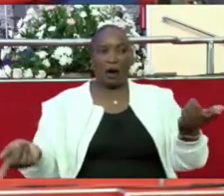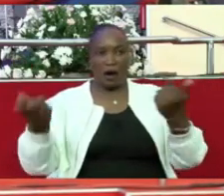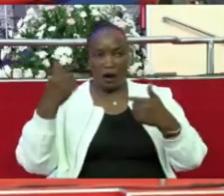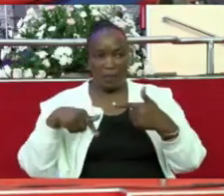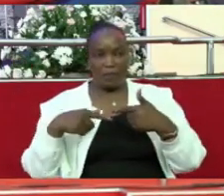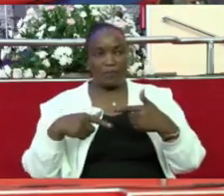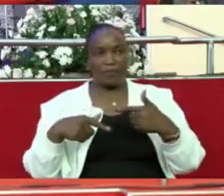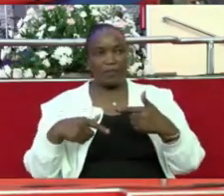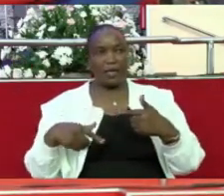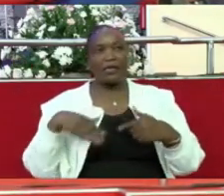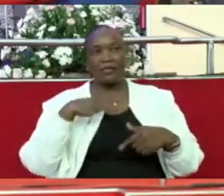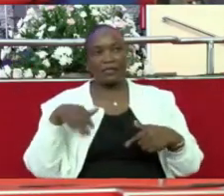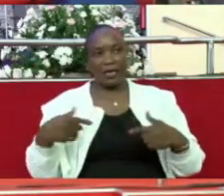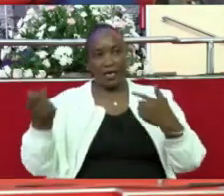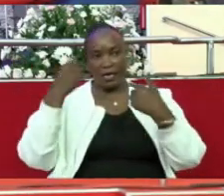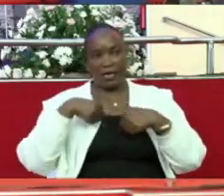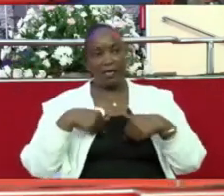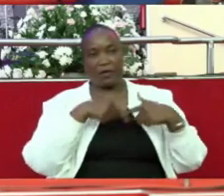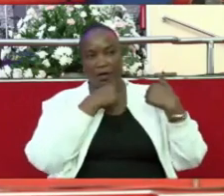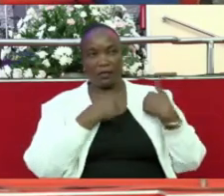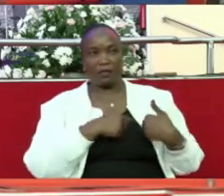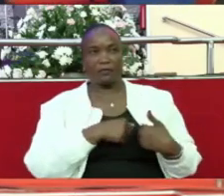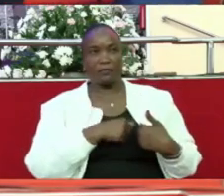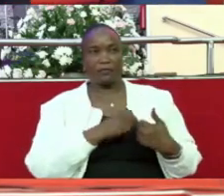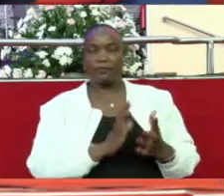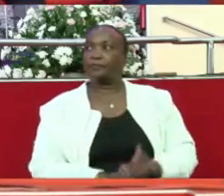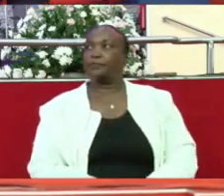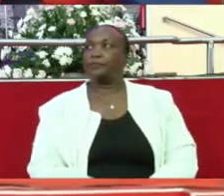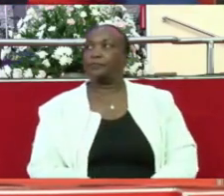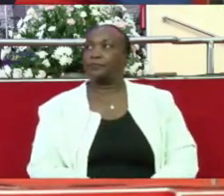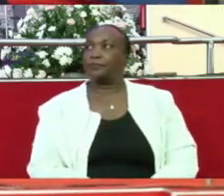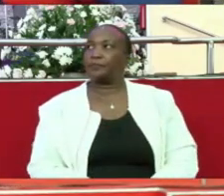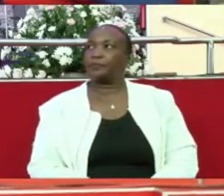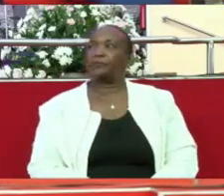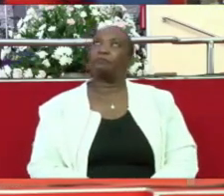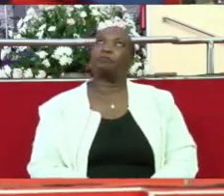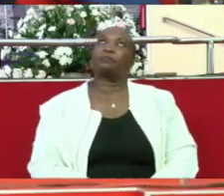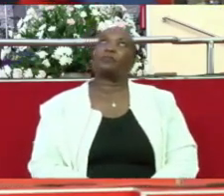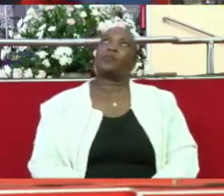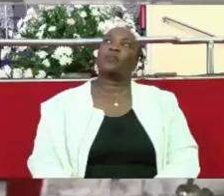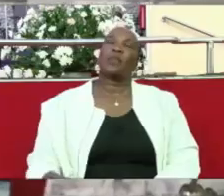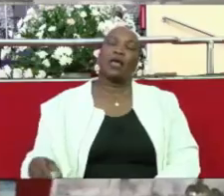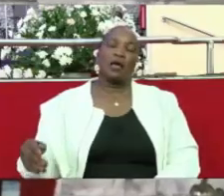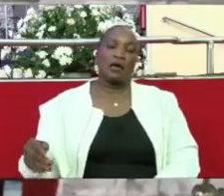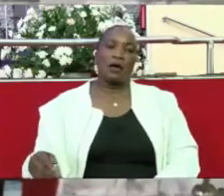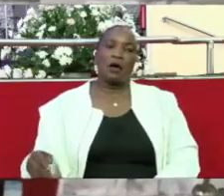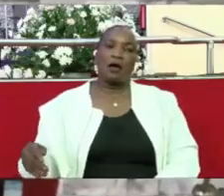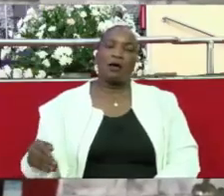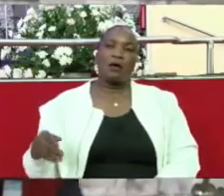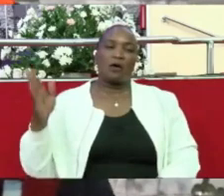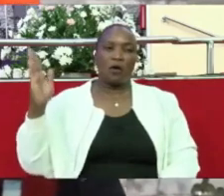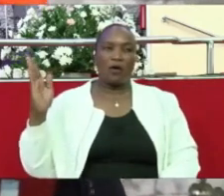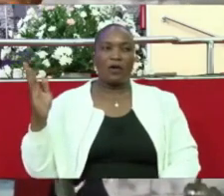stand and say, if God is for me, who can be against me? If there is